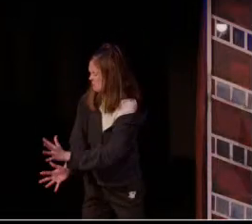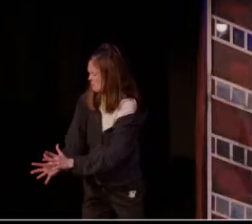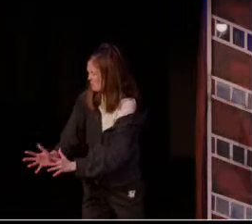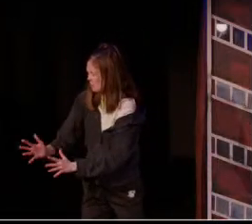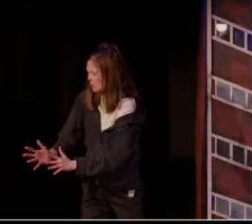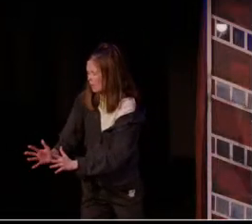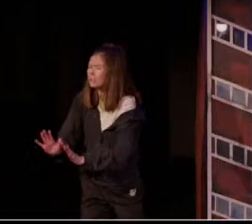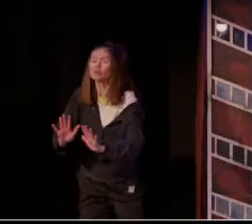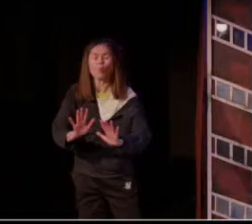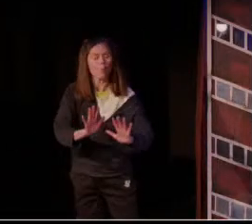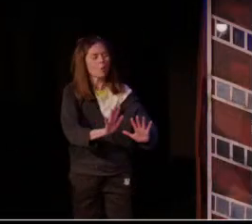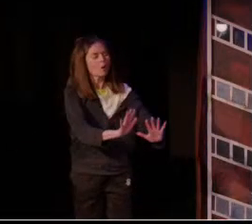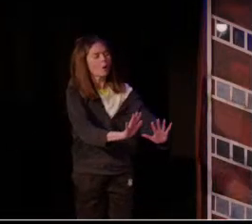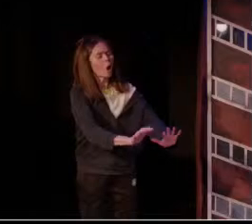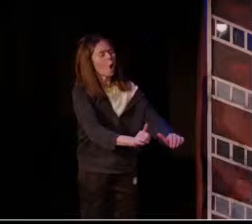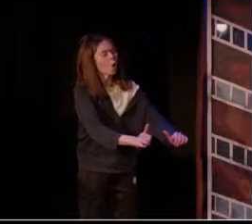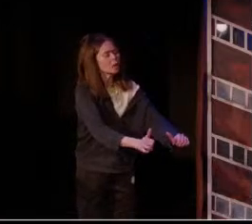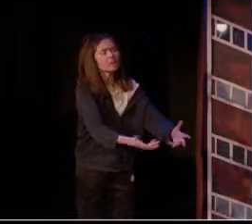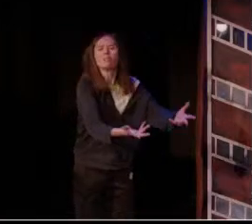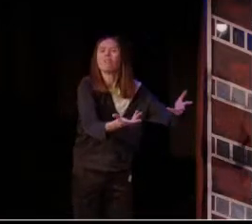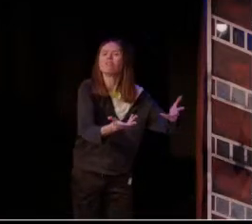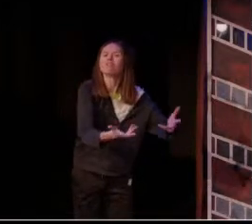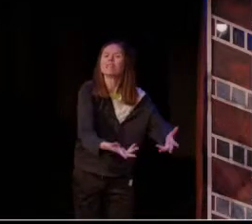I'll do nothing. I'll let it live.